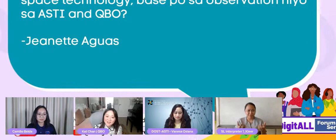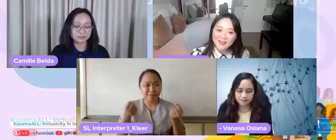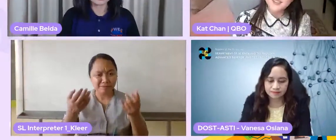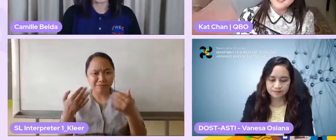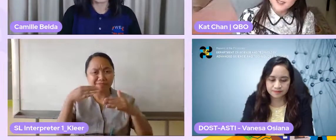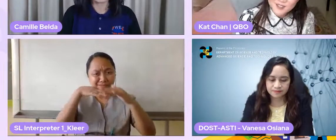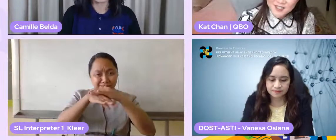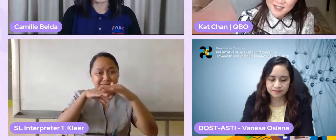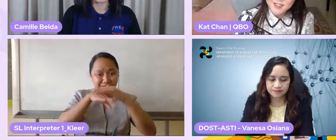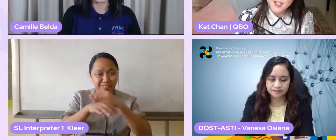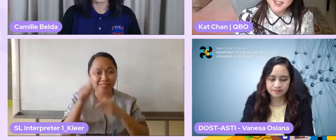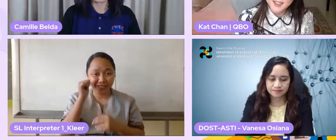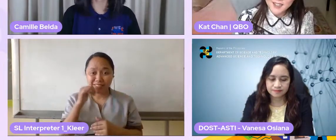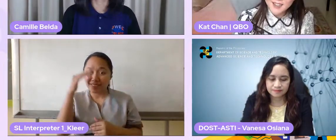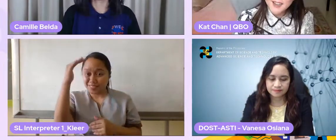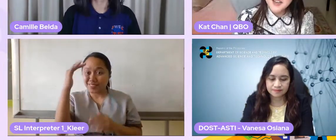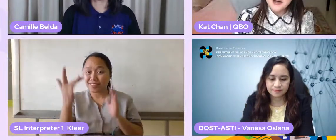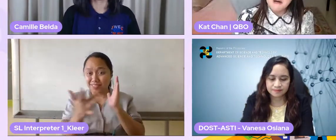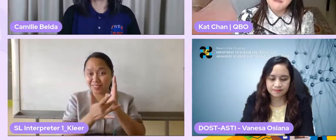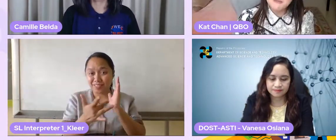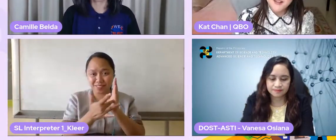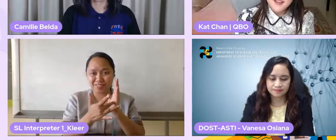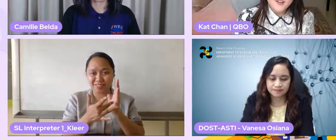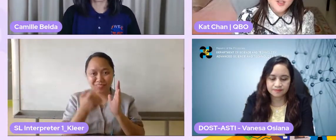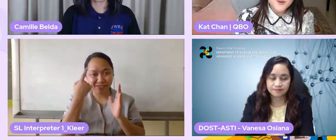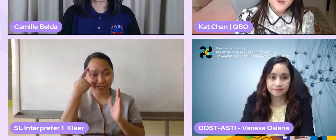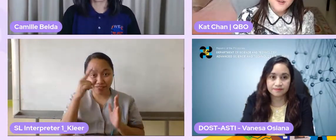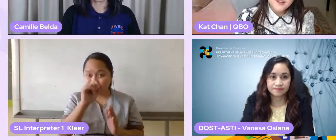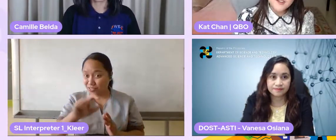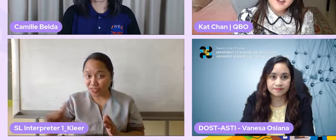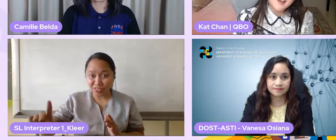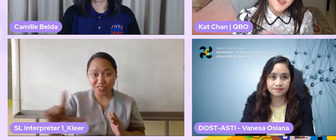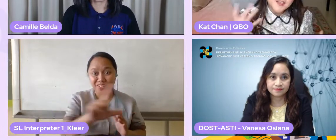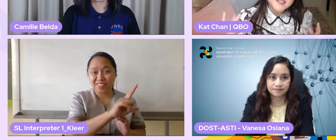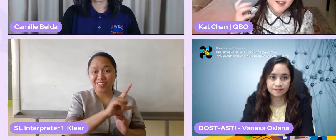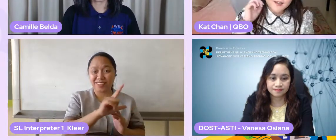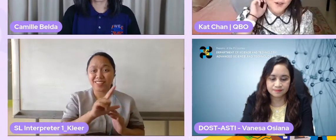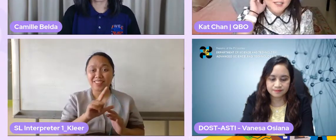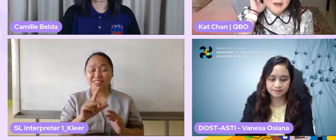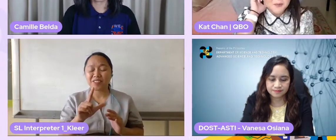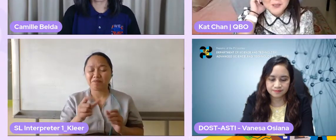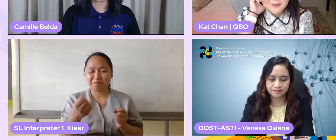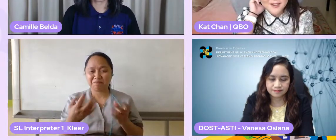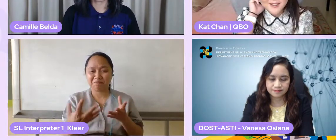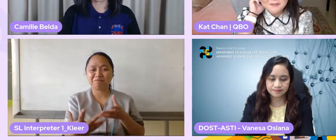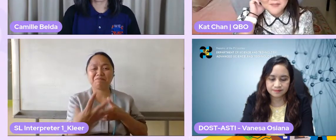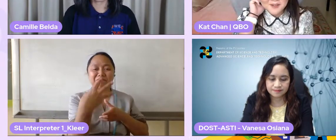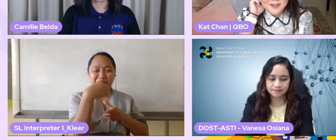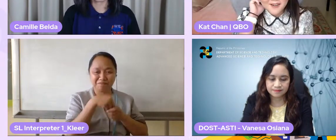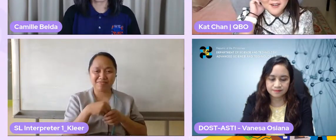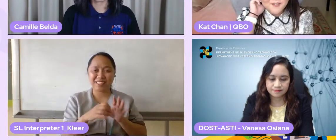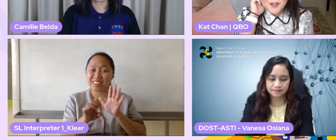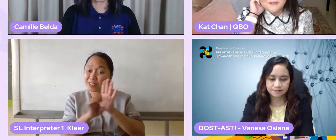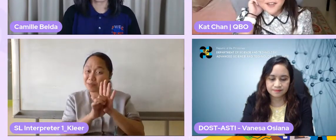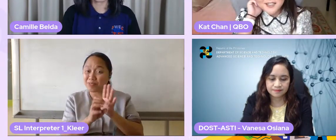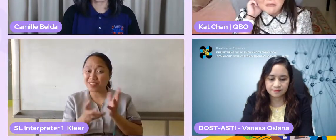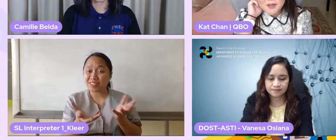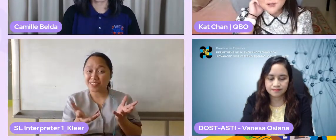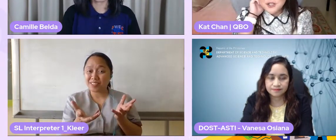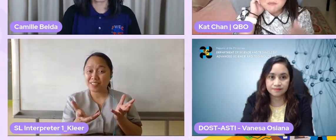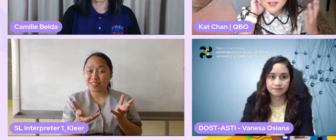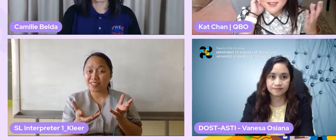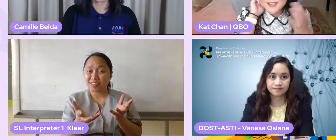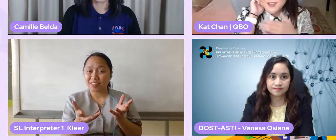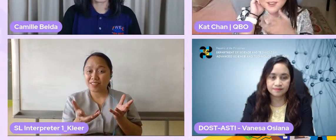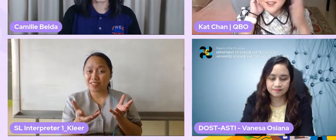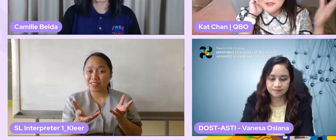din sa space technology in general. Although, yun na nga, things like, for example, di ba, fun fact, di ba,